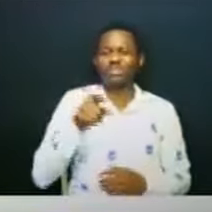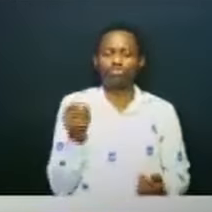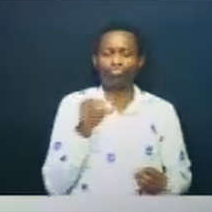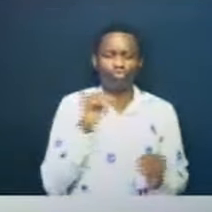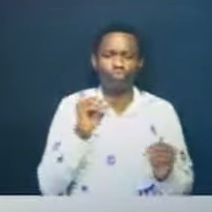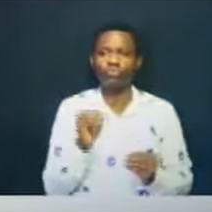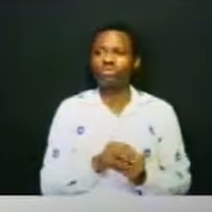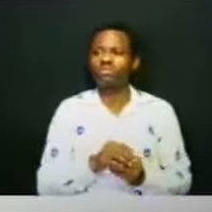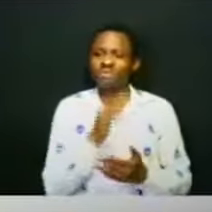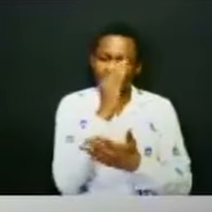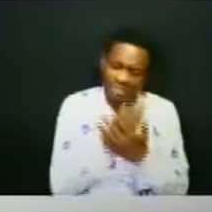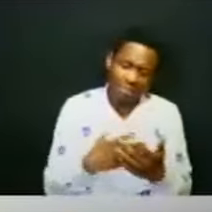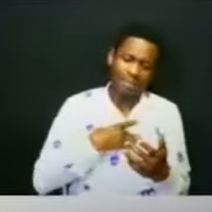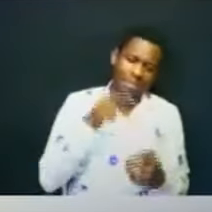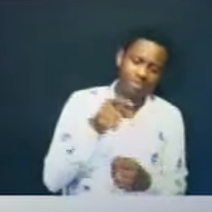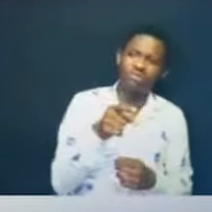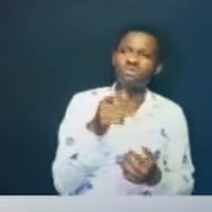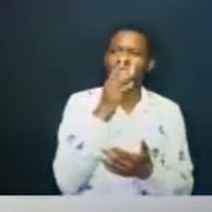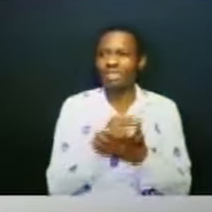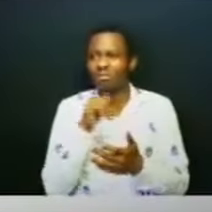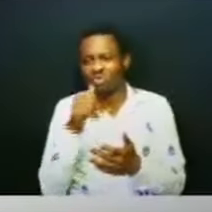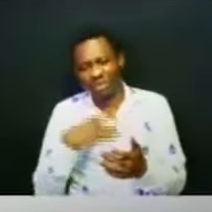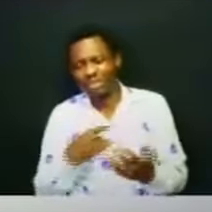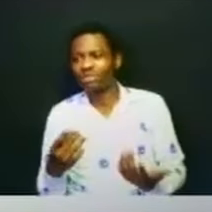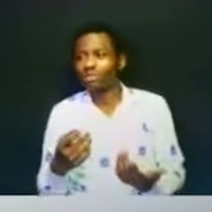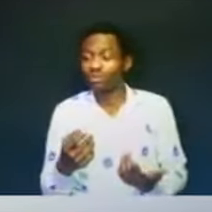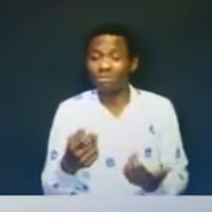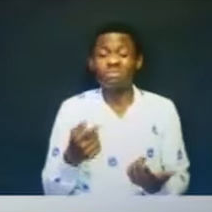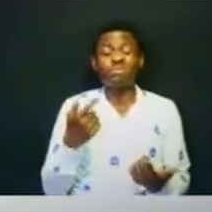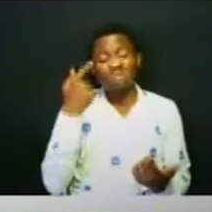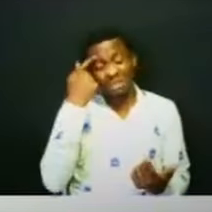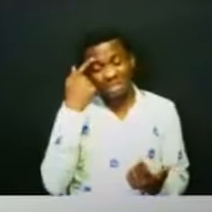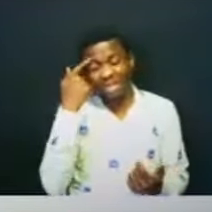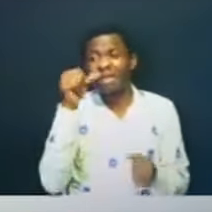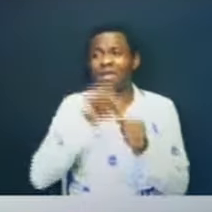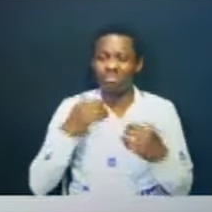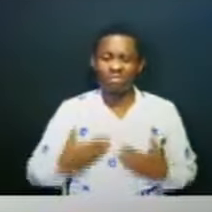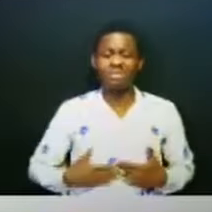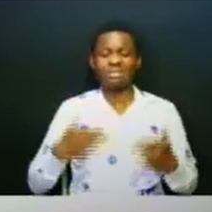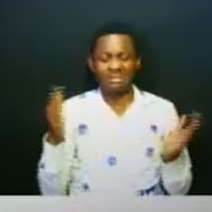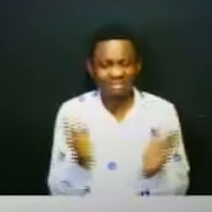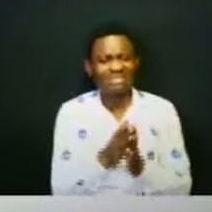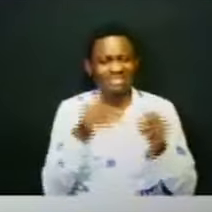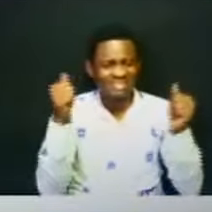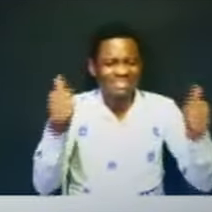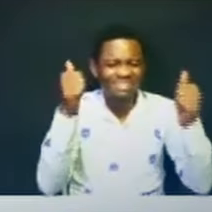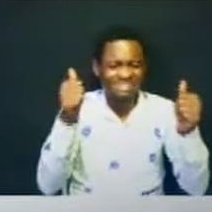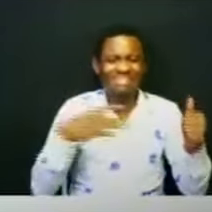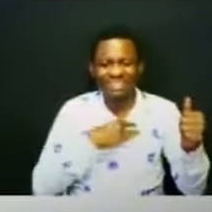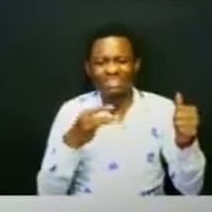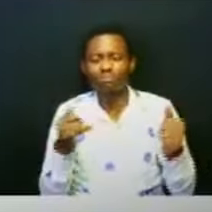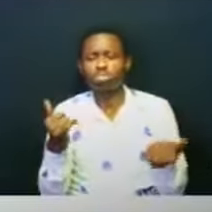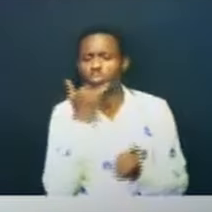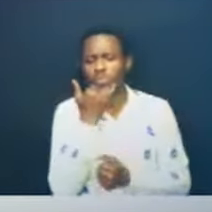And depending on. And everybody is praising you. No, be a eto why you jump. Now just be careful. Why should you pa? Not all the